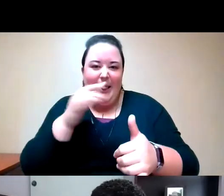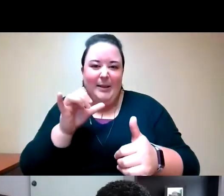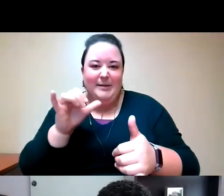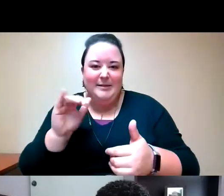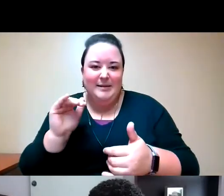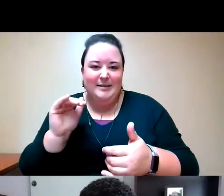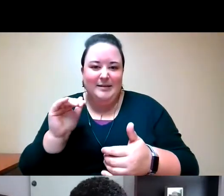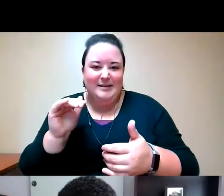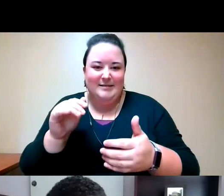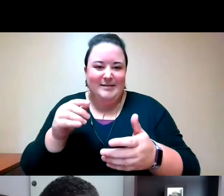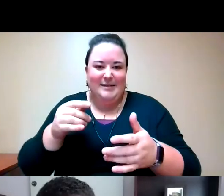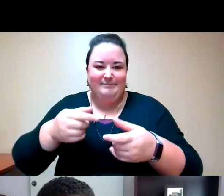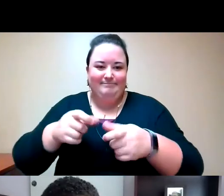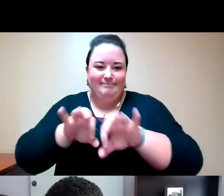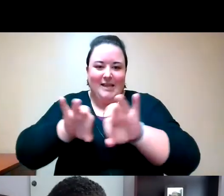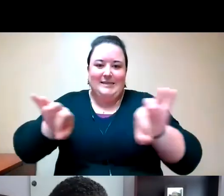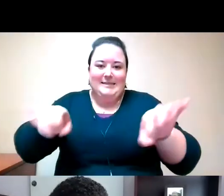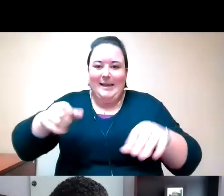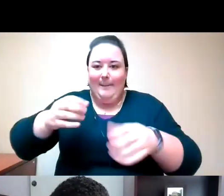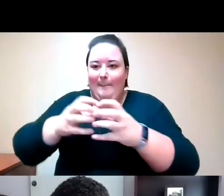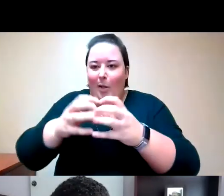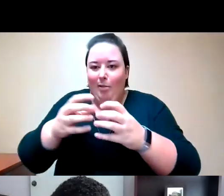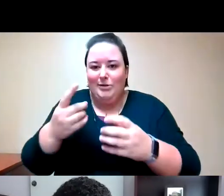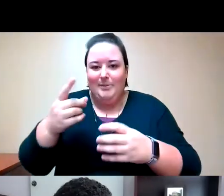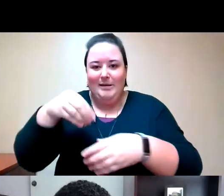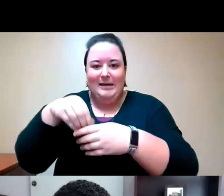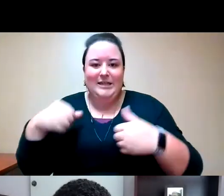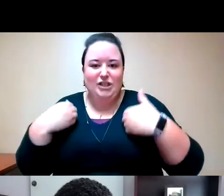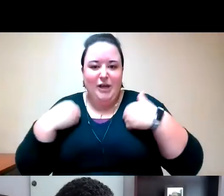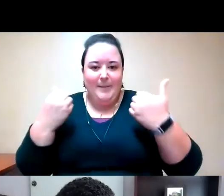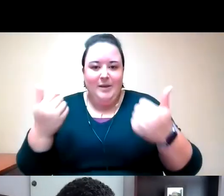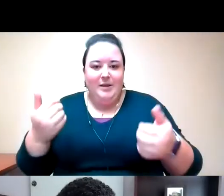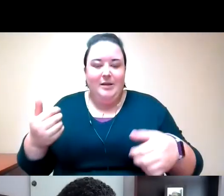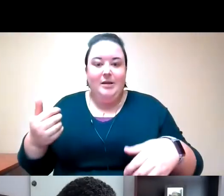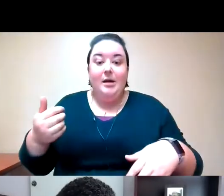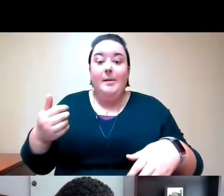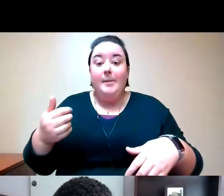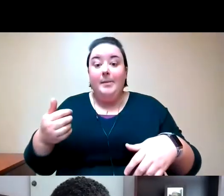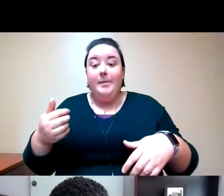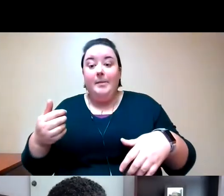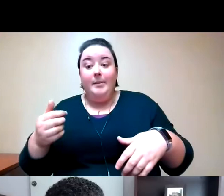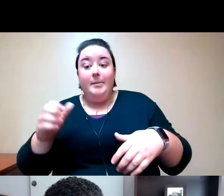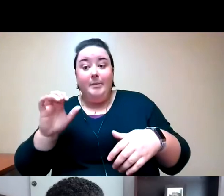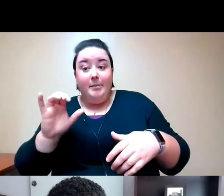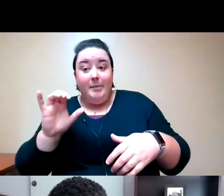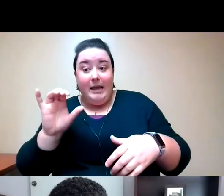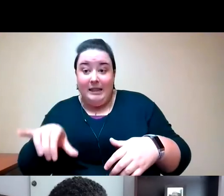like stickball in the gym. But this is something that we can also reflect in our